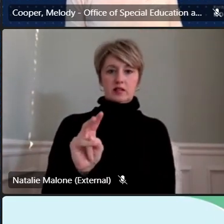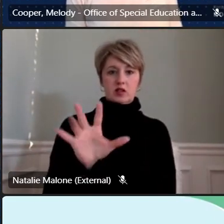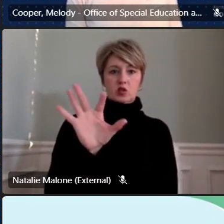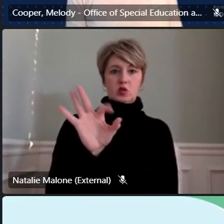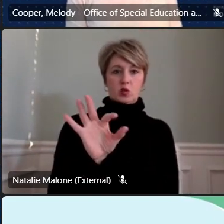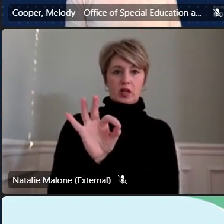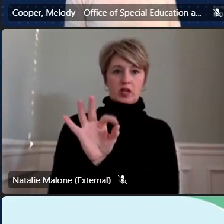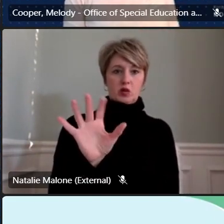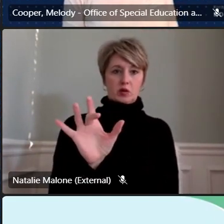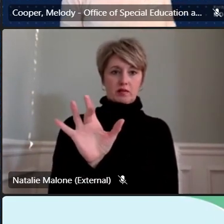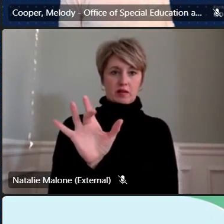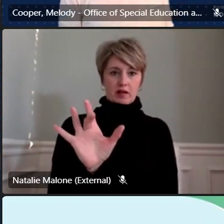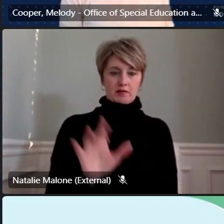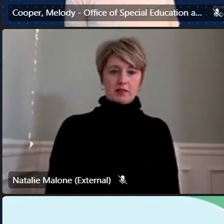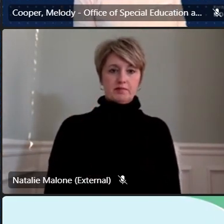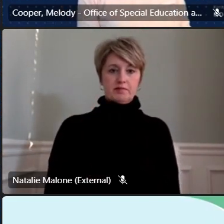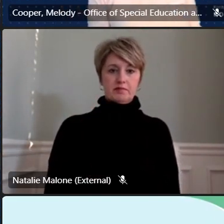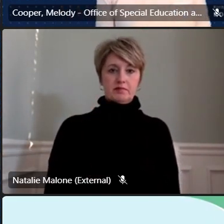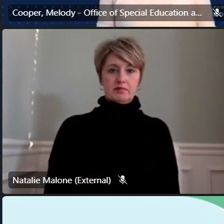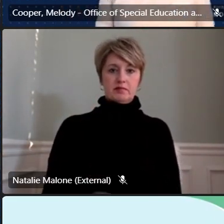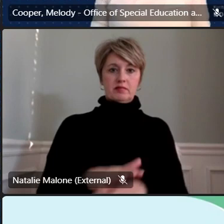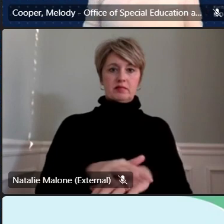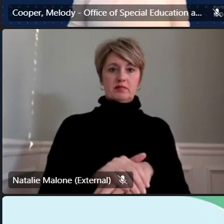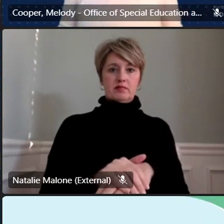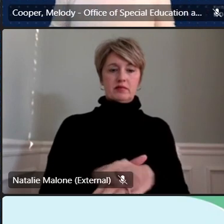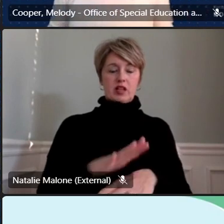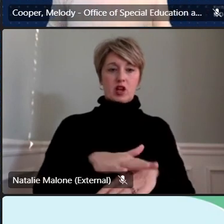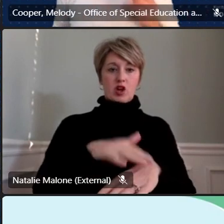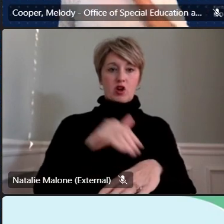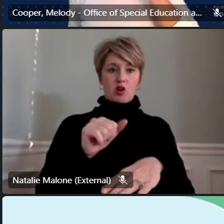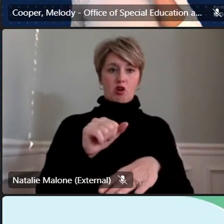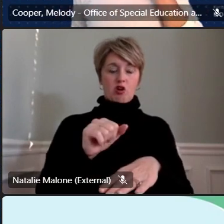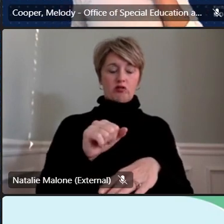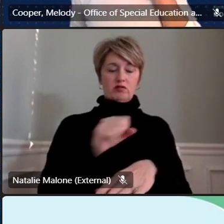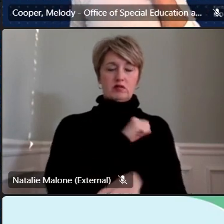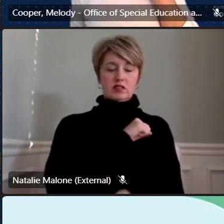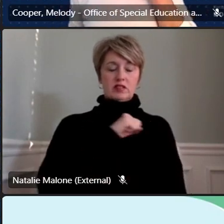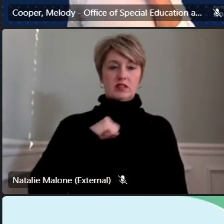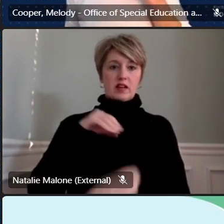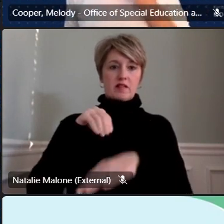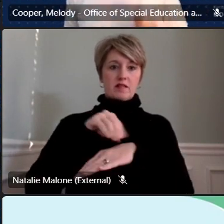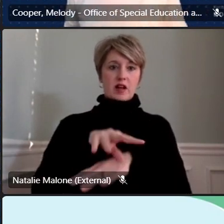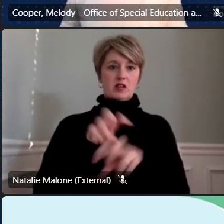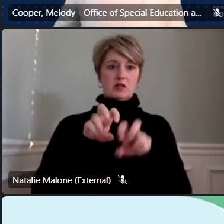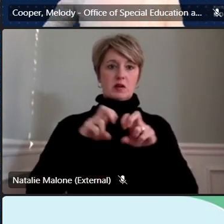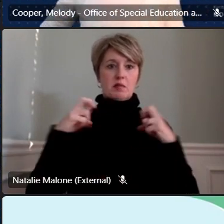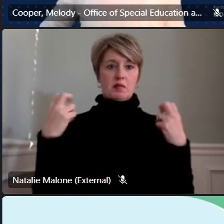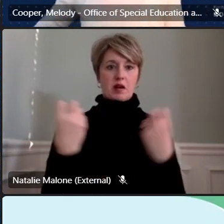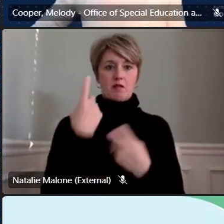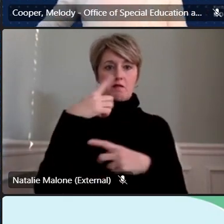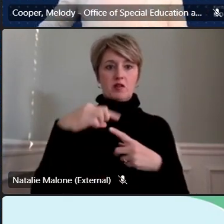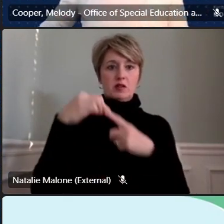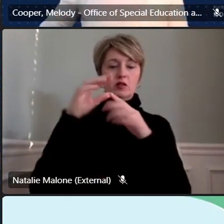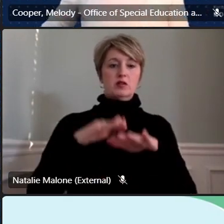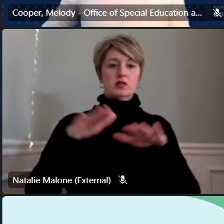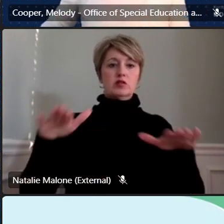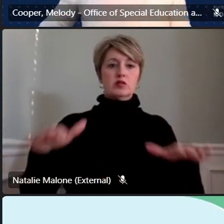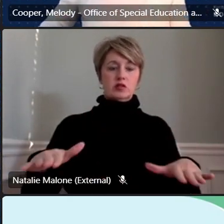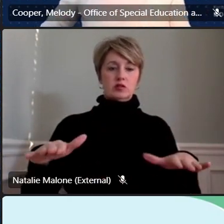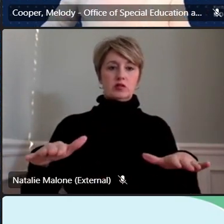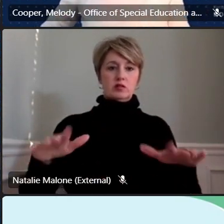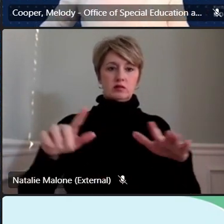2025, and I call the State Advisory Panel for Exceptional Children to order at